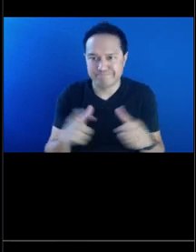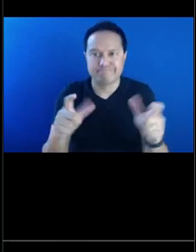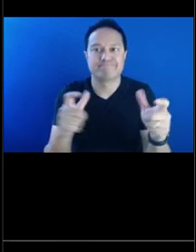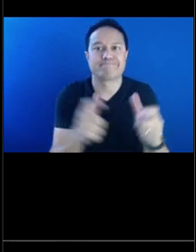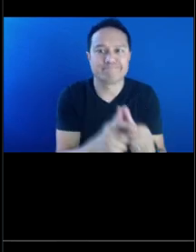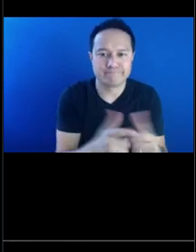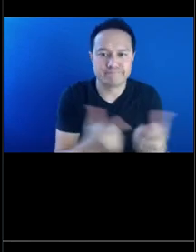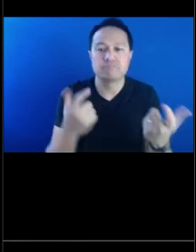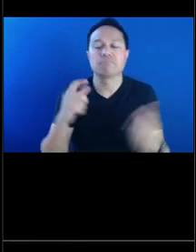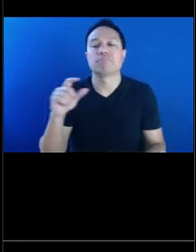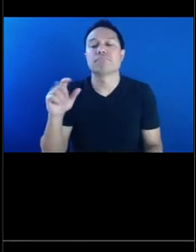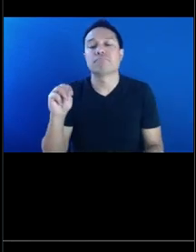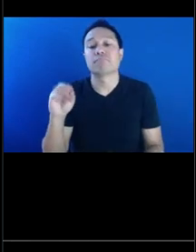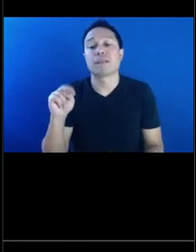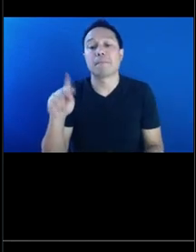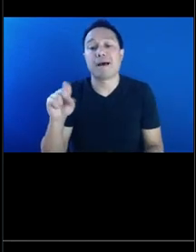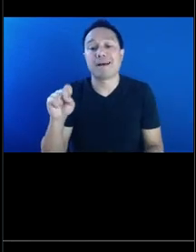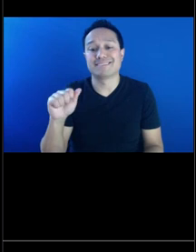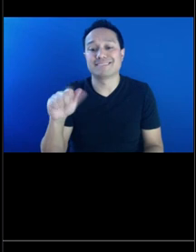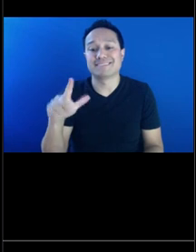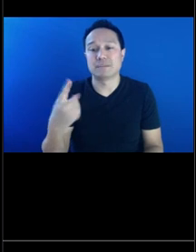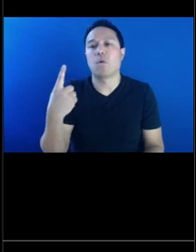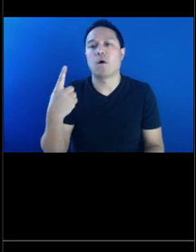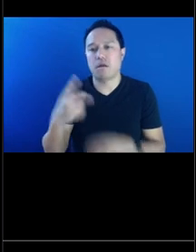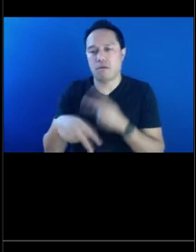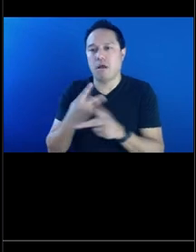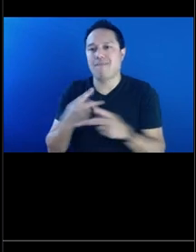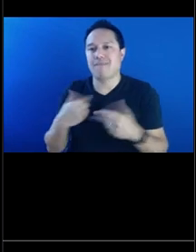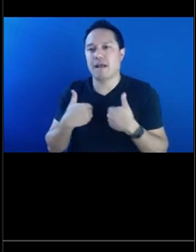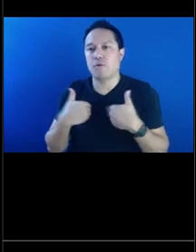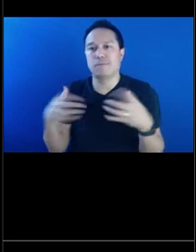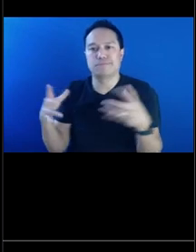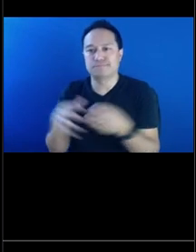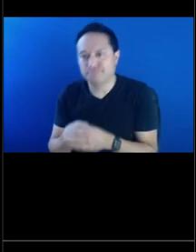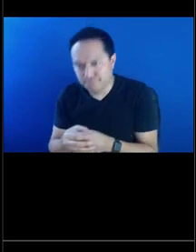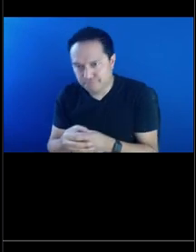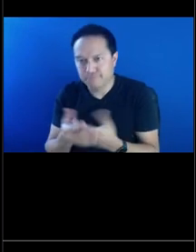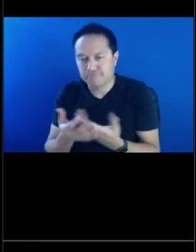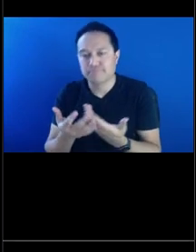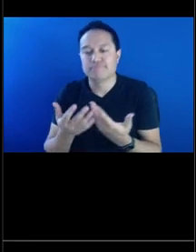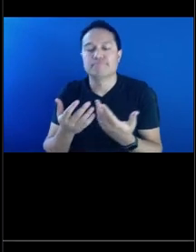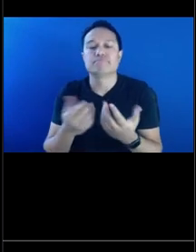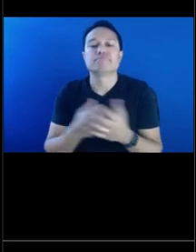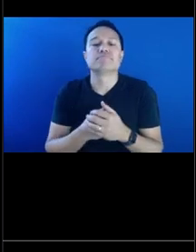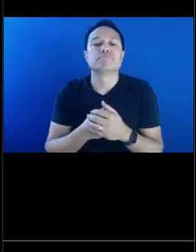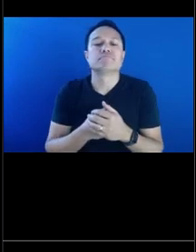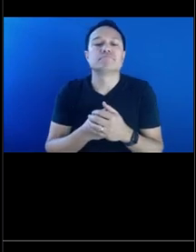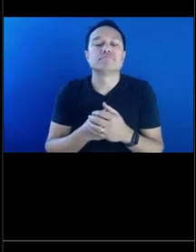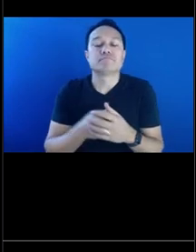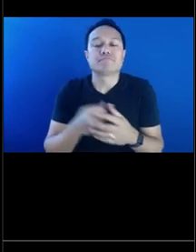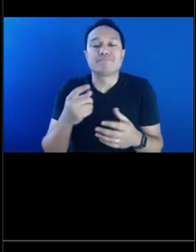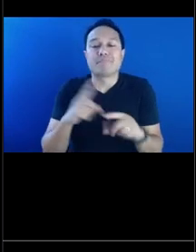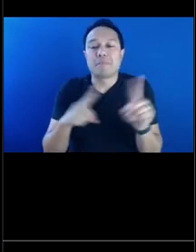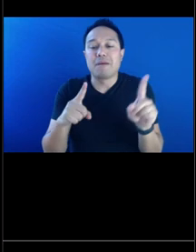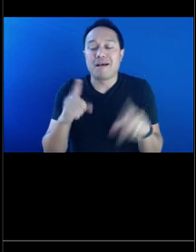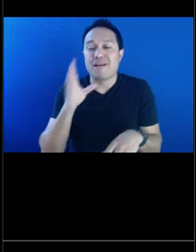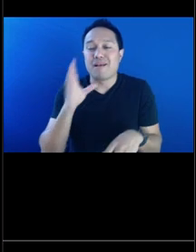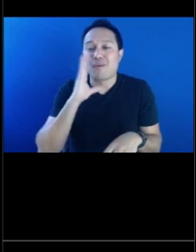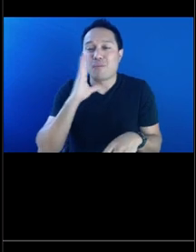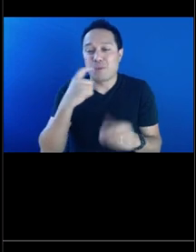seals were one of the animals that disappeared from the populated islands. But as you're going to find out, there are actually some really